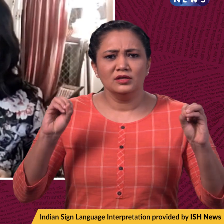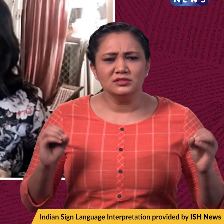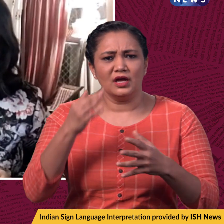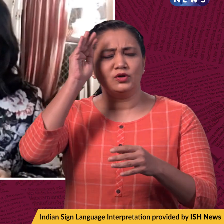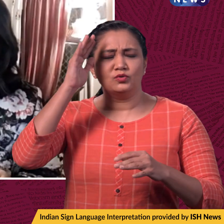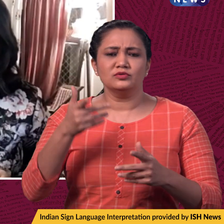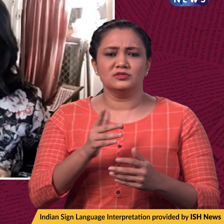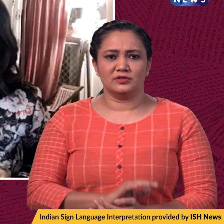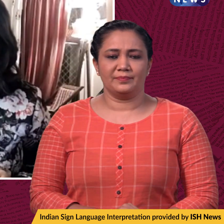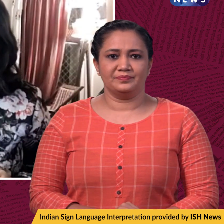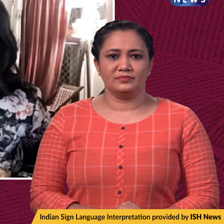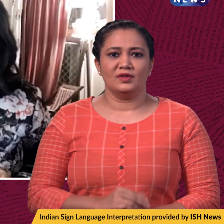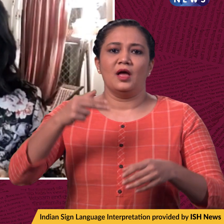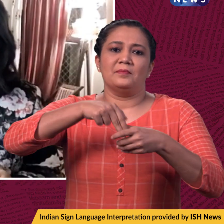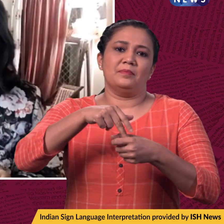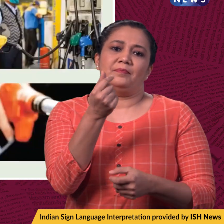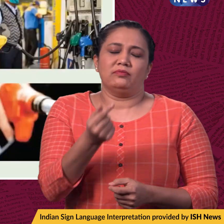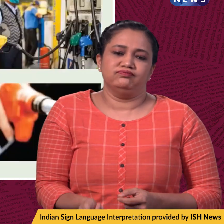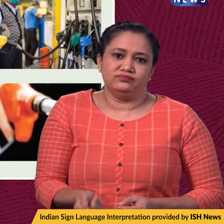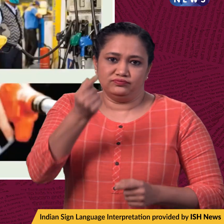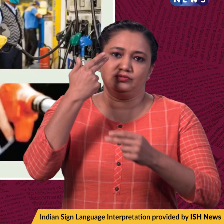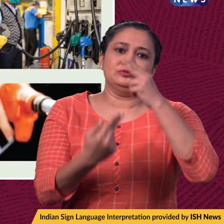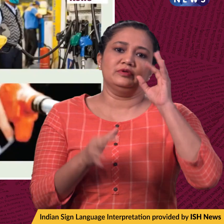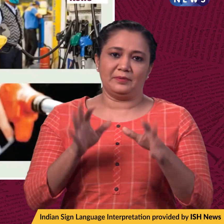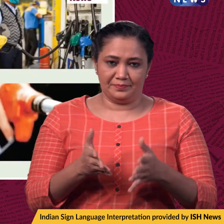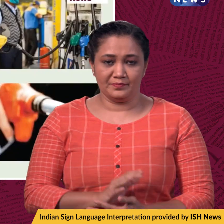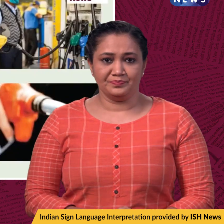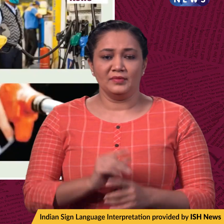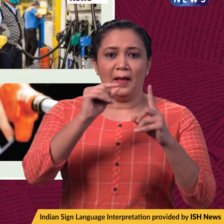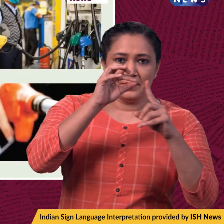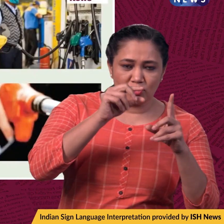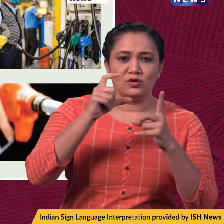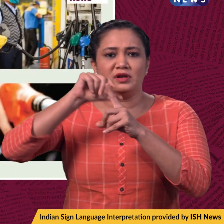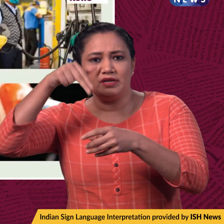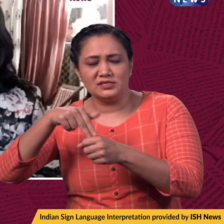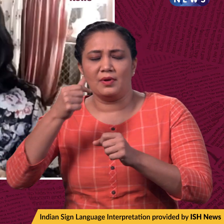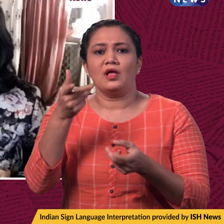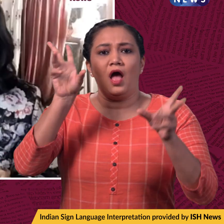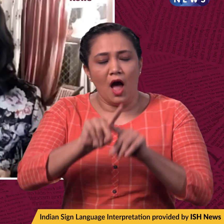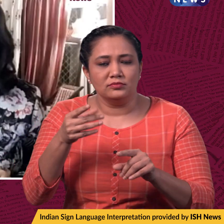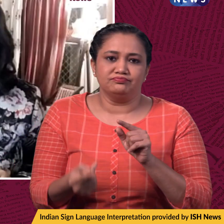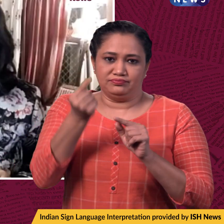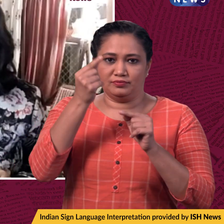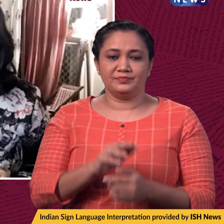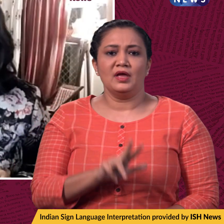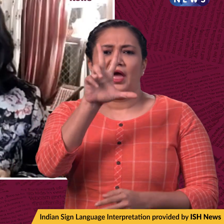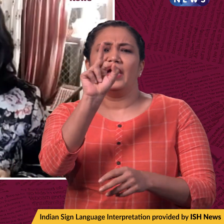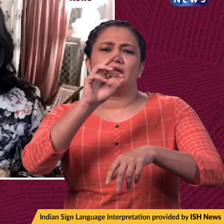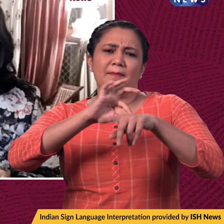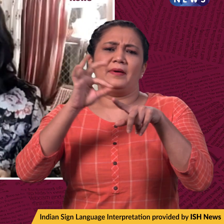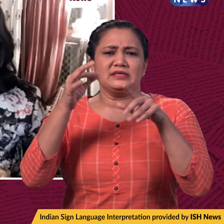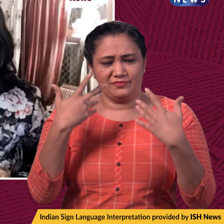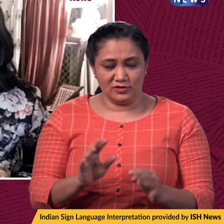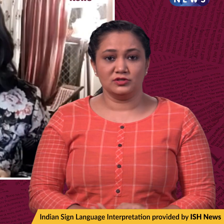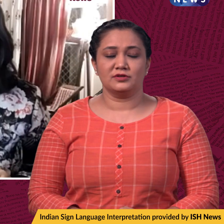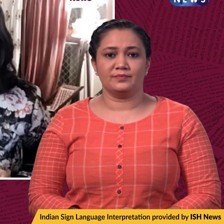Balachandra. Let's start off today's bulletin with fuel price hike story. Petrol and diesel prices have been hiked yet again by 80